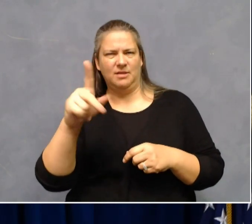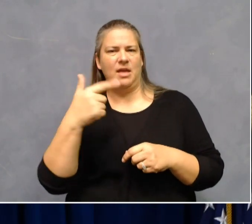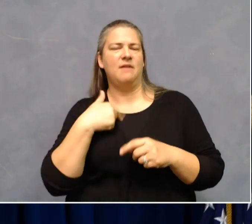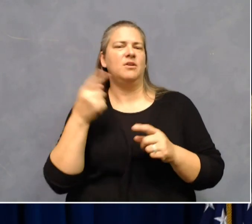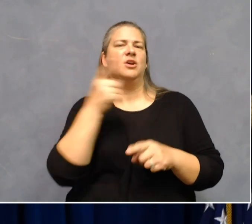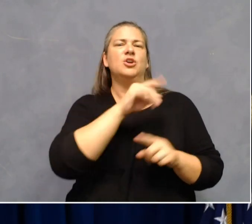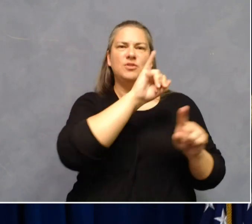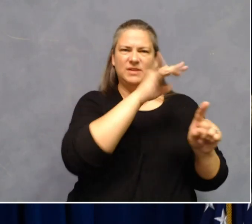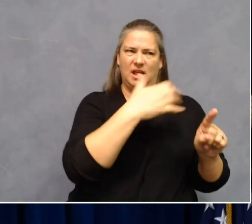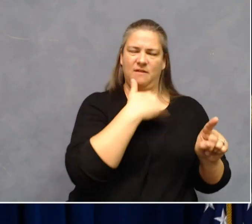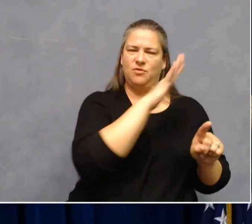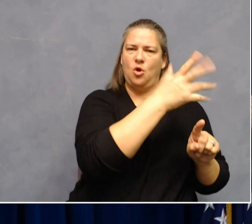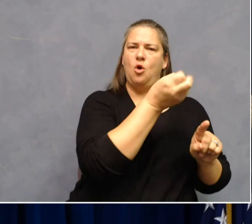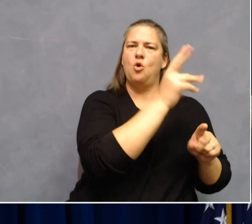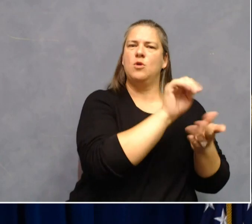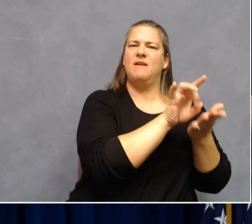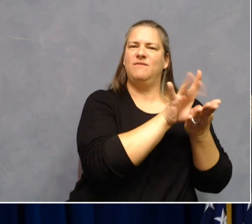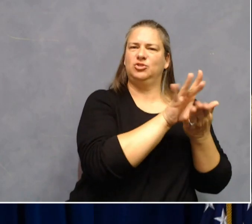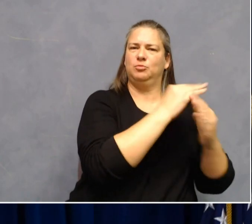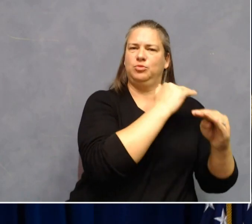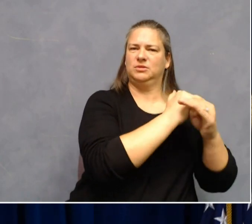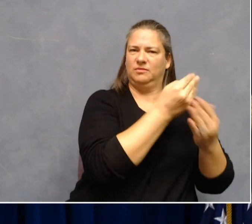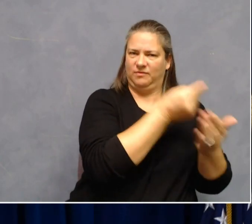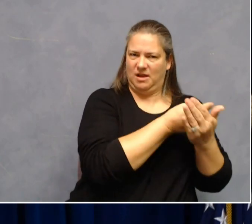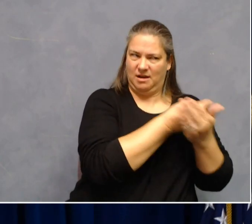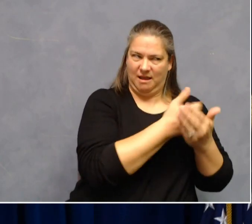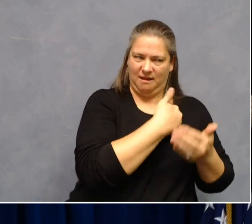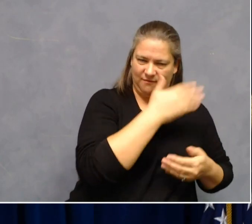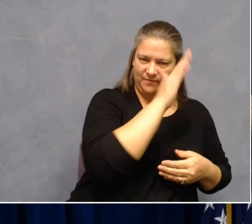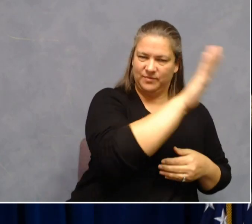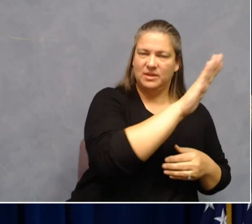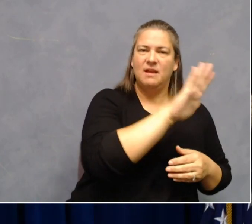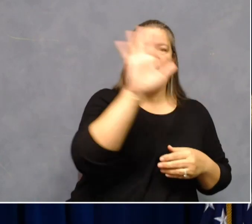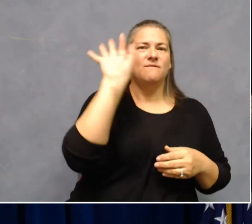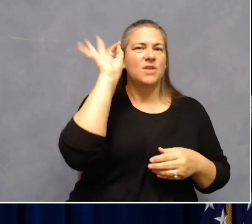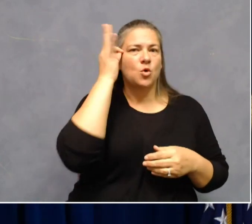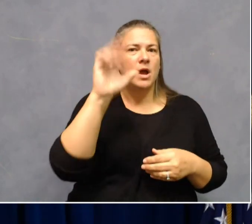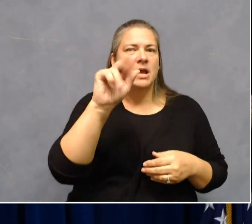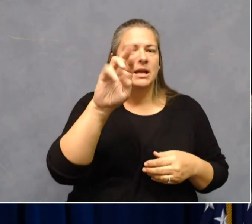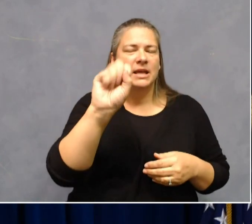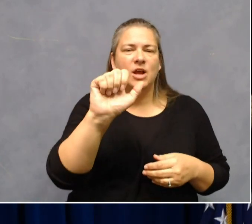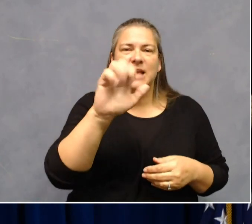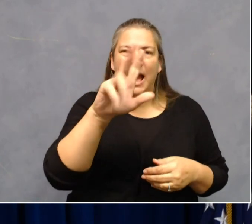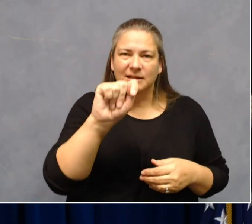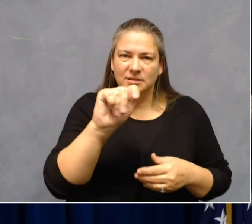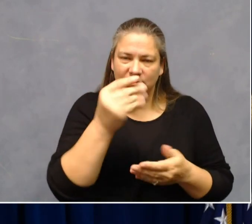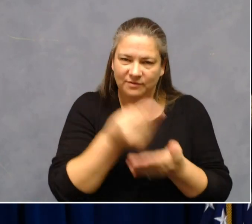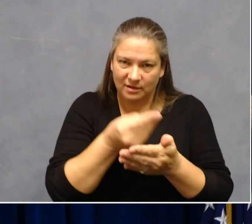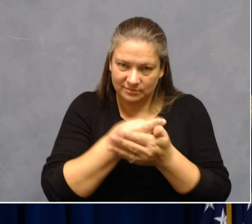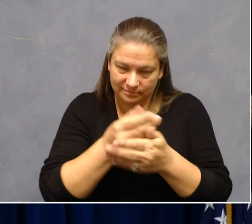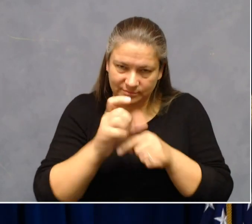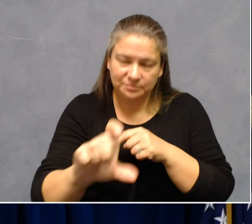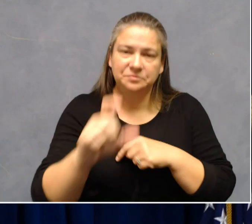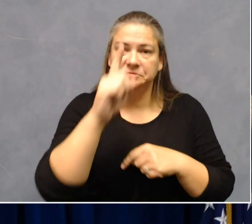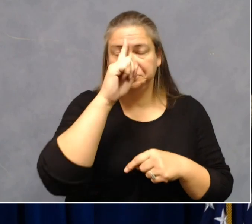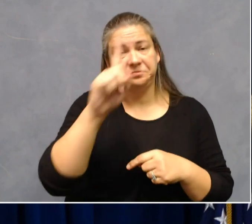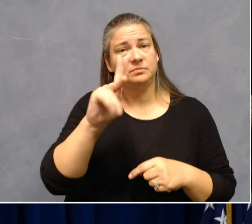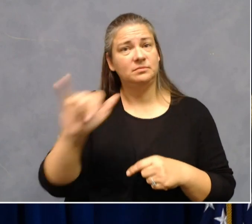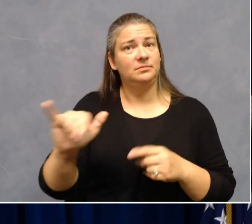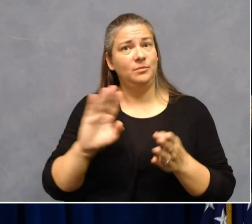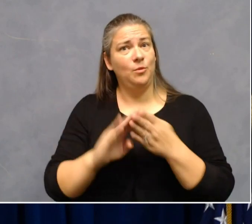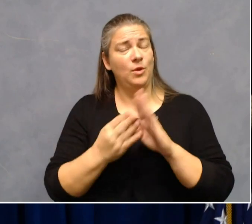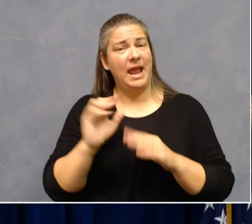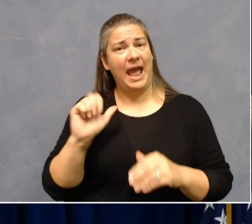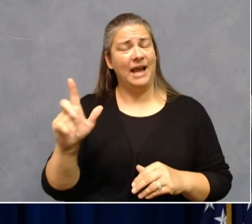their own eviction prevention fund. Federal CARES Act funds allocated to Kentucky's community action agencies are